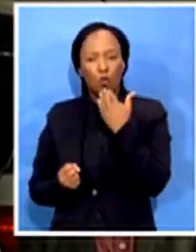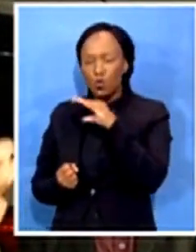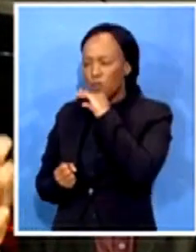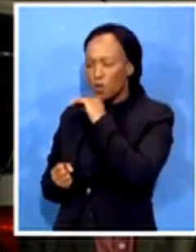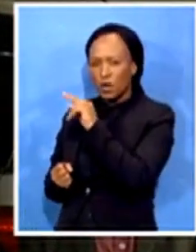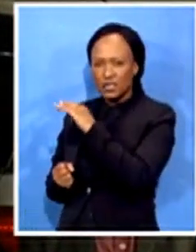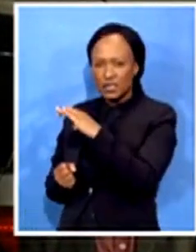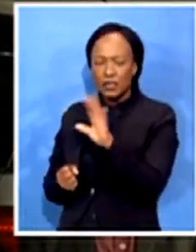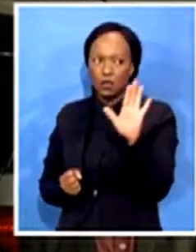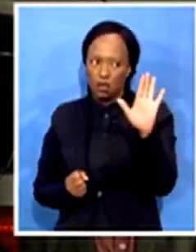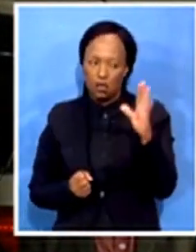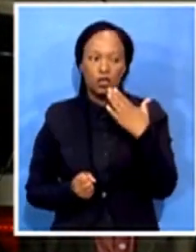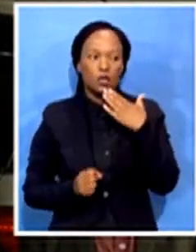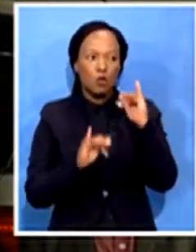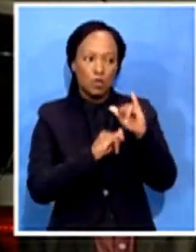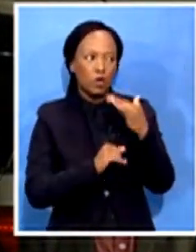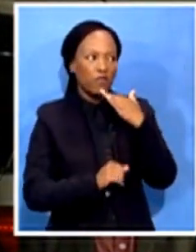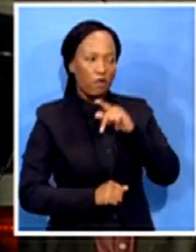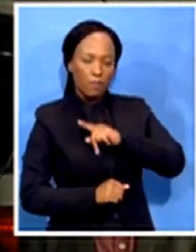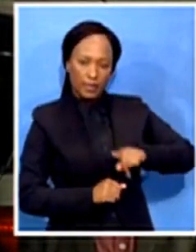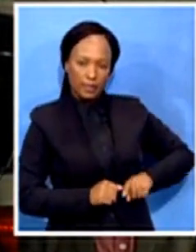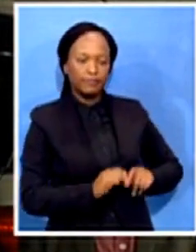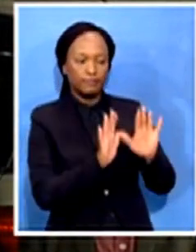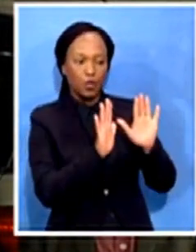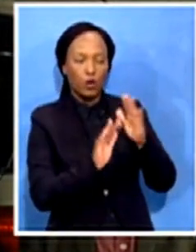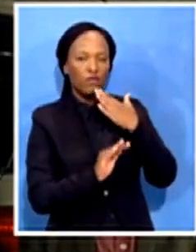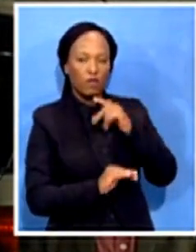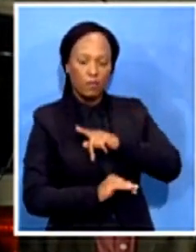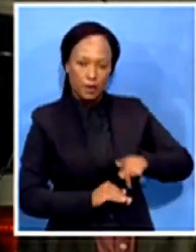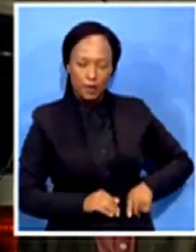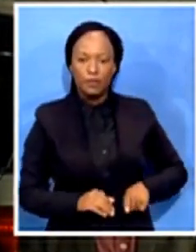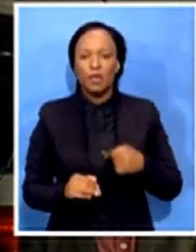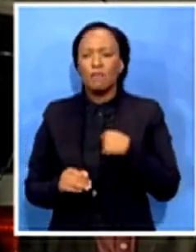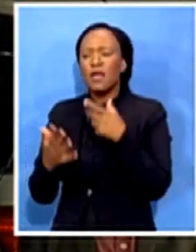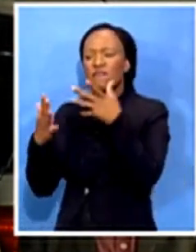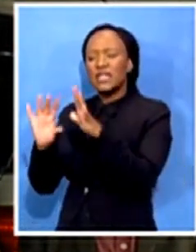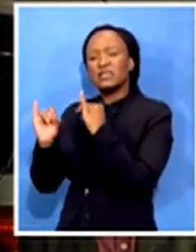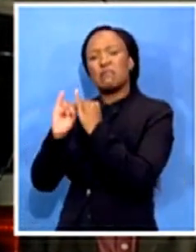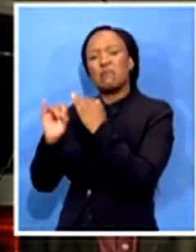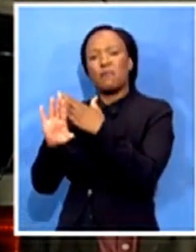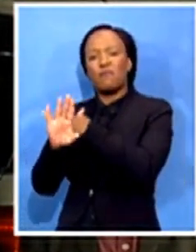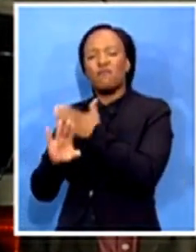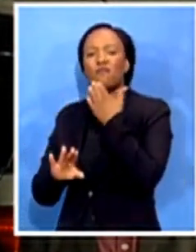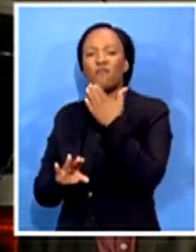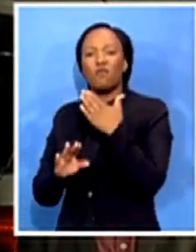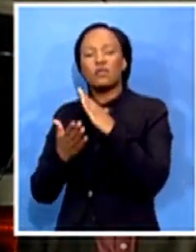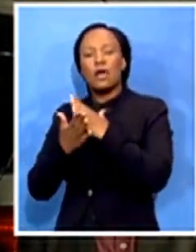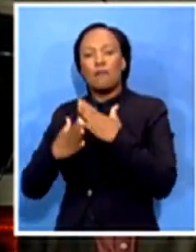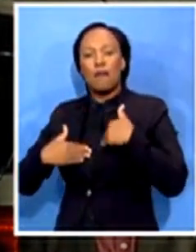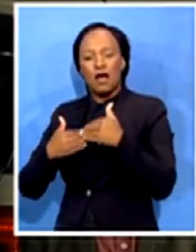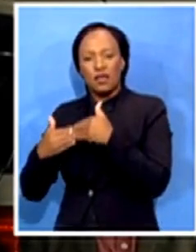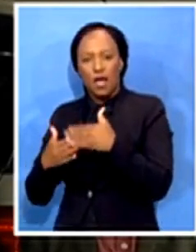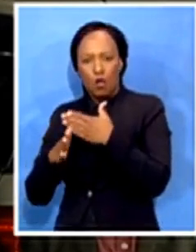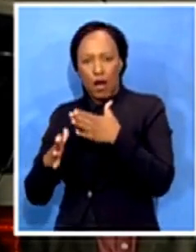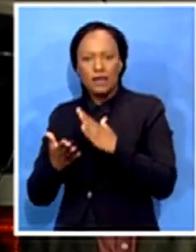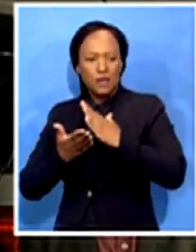right. Wait for the president. Then, I've spoken to some of the healthcare workers on the ground here. But whilst you have given